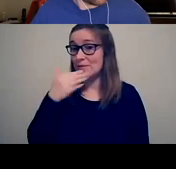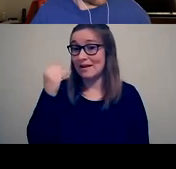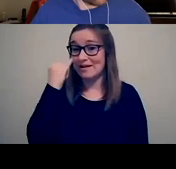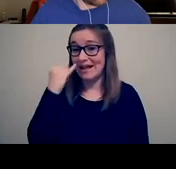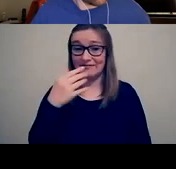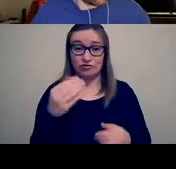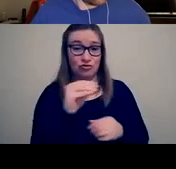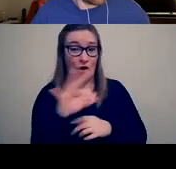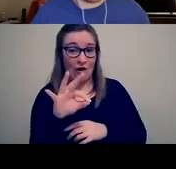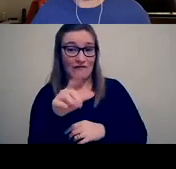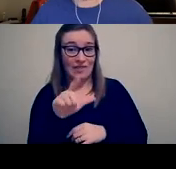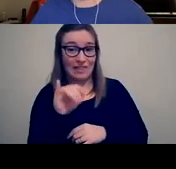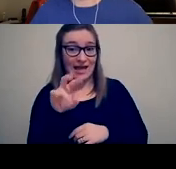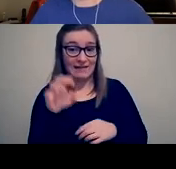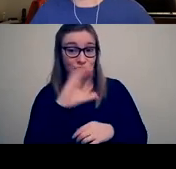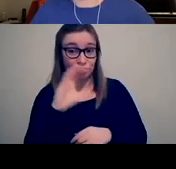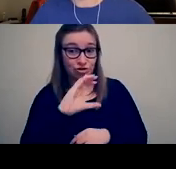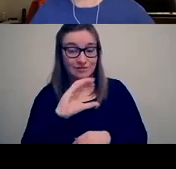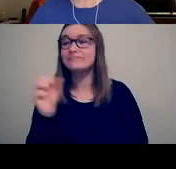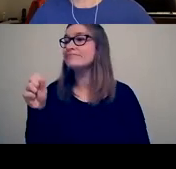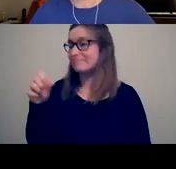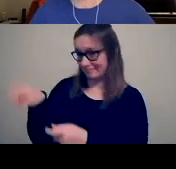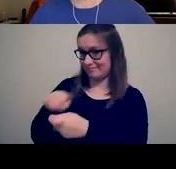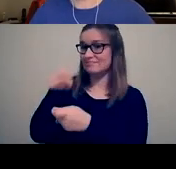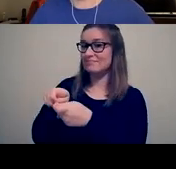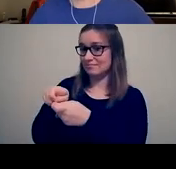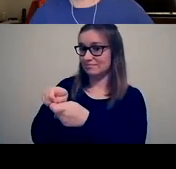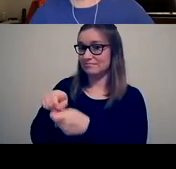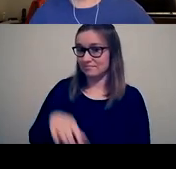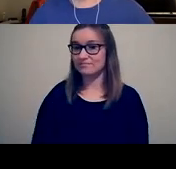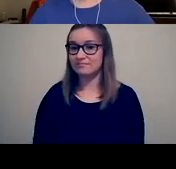searching? Yeah, exactly.